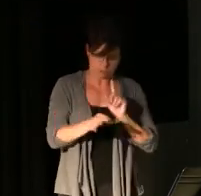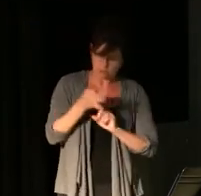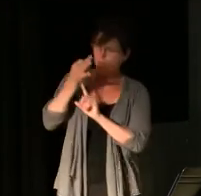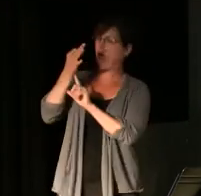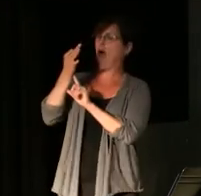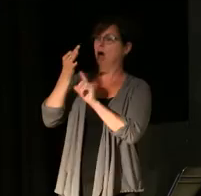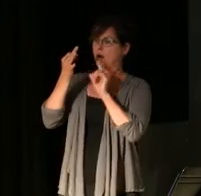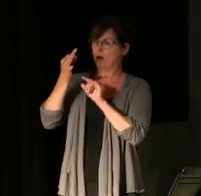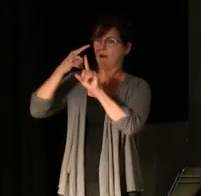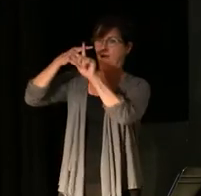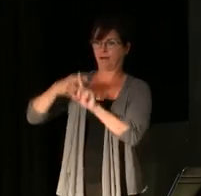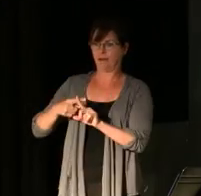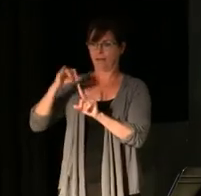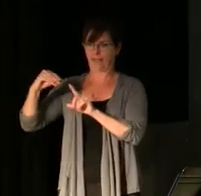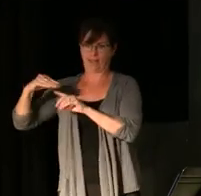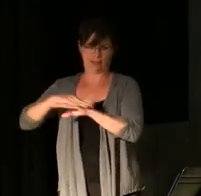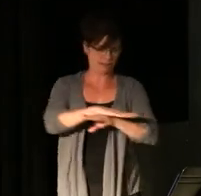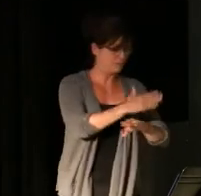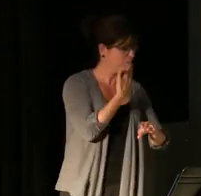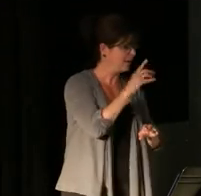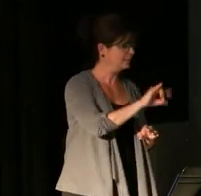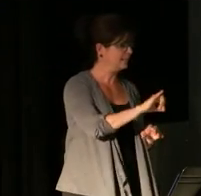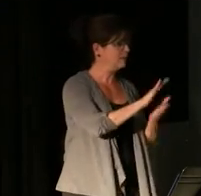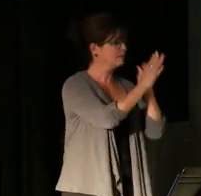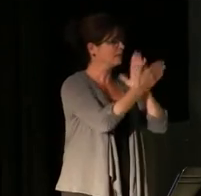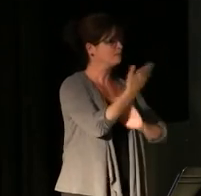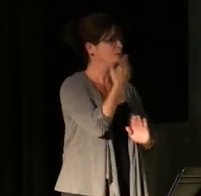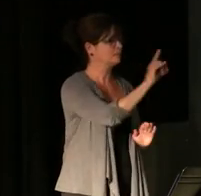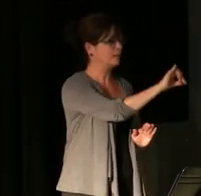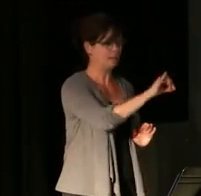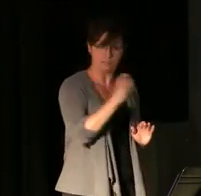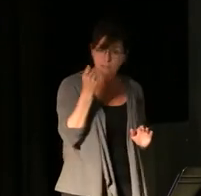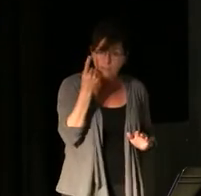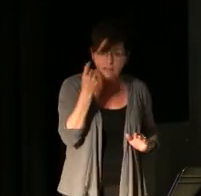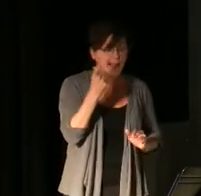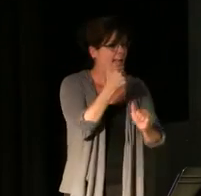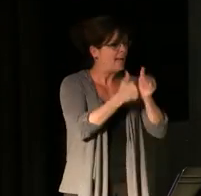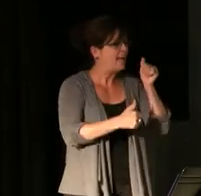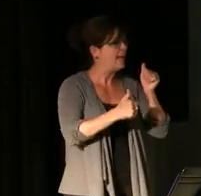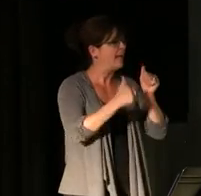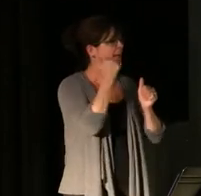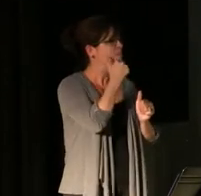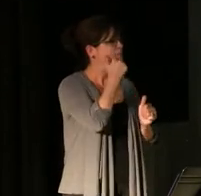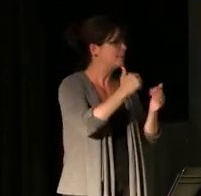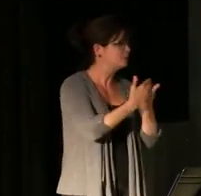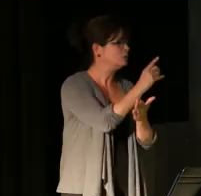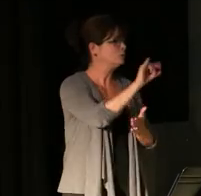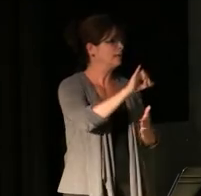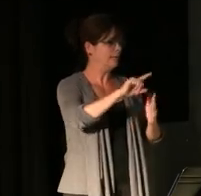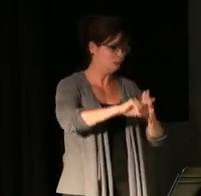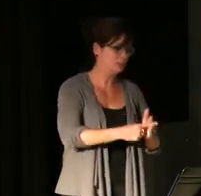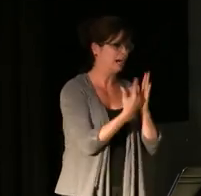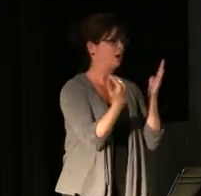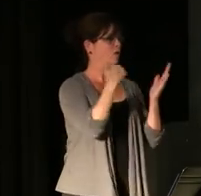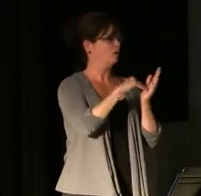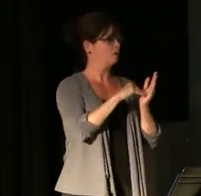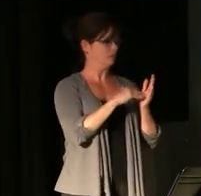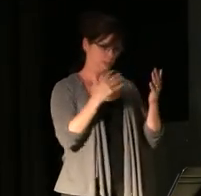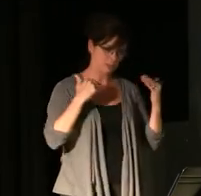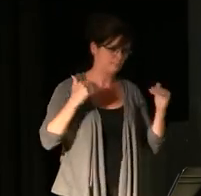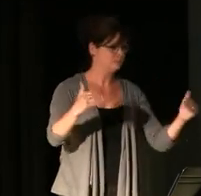that this bad day will turn into a really good day. You see, Penny, every day is a new day to start over. Why not start